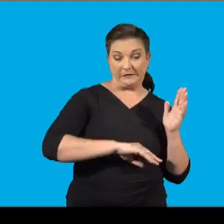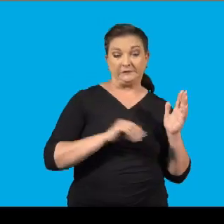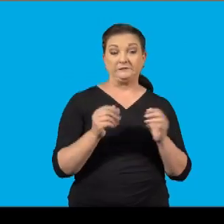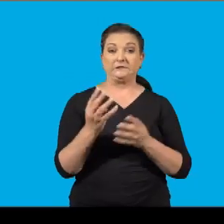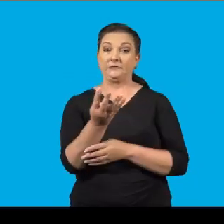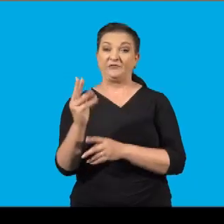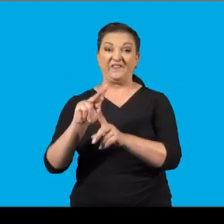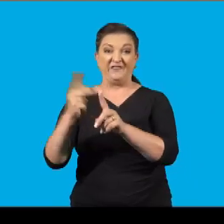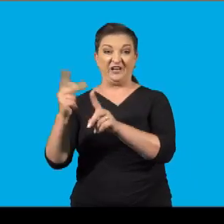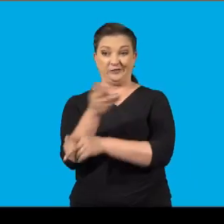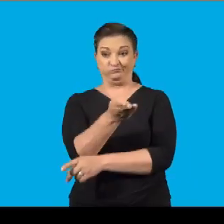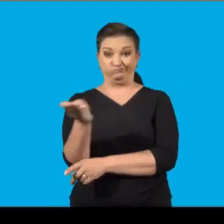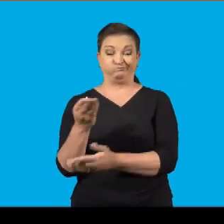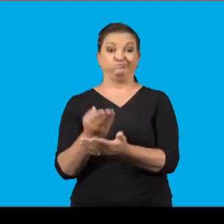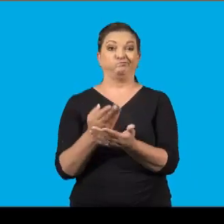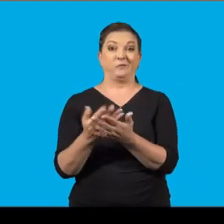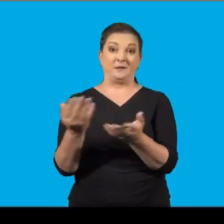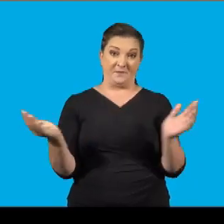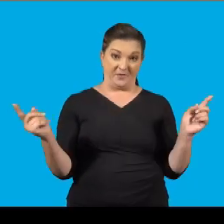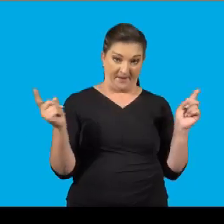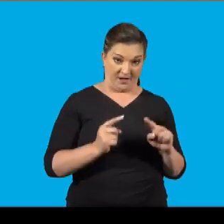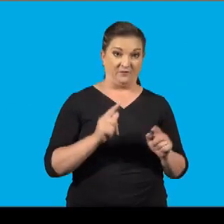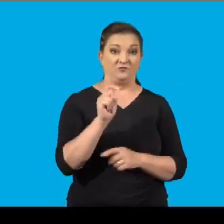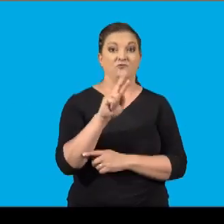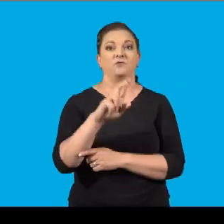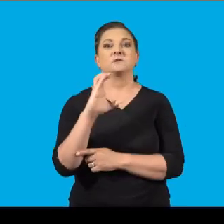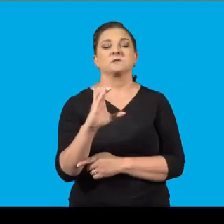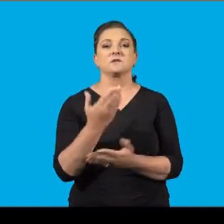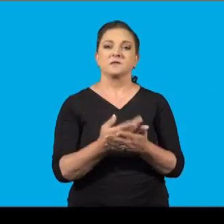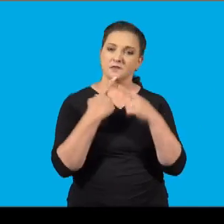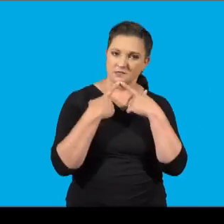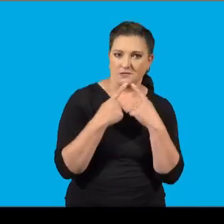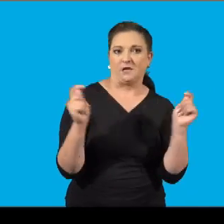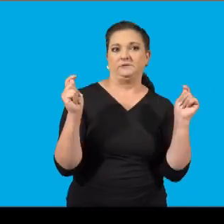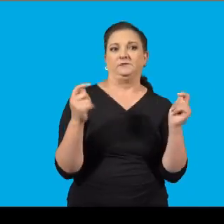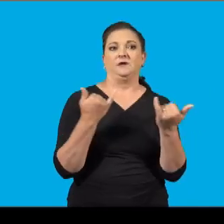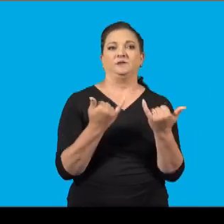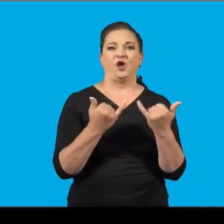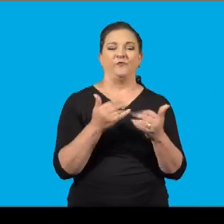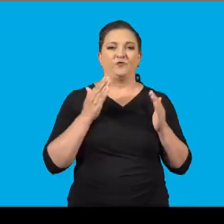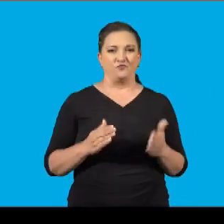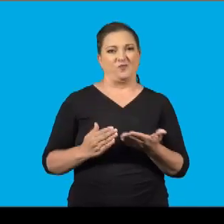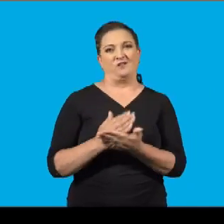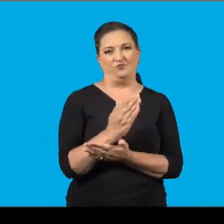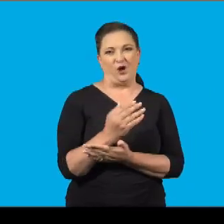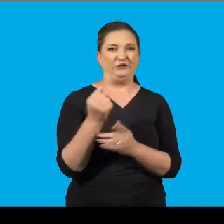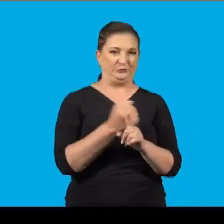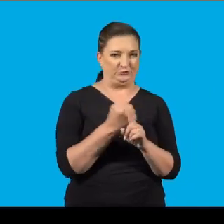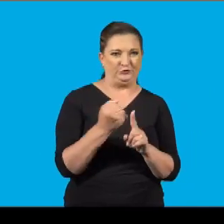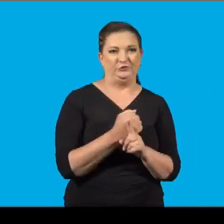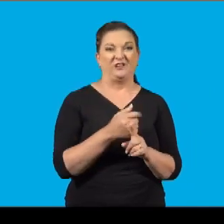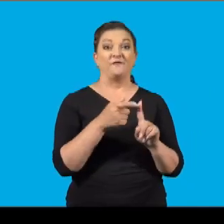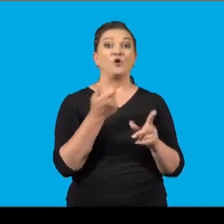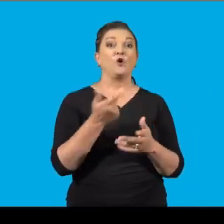to appear before the TRC and testify about human rights abuses that were committed